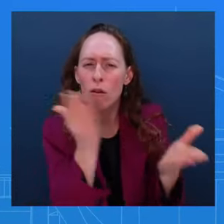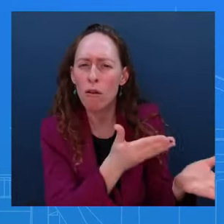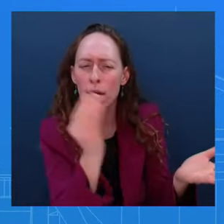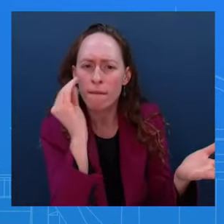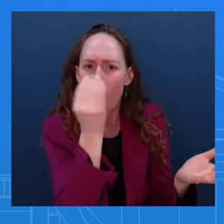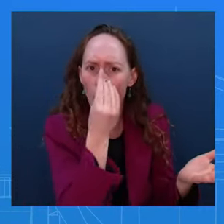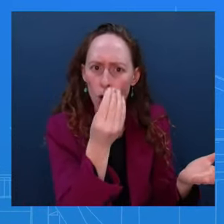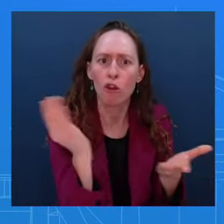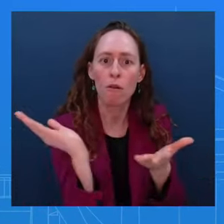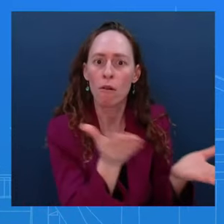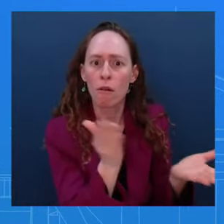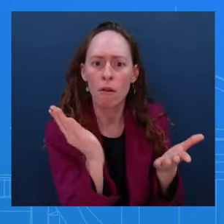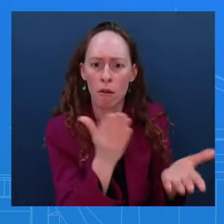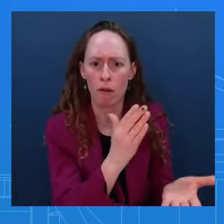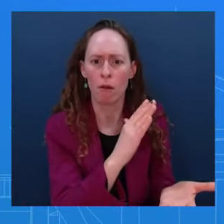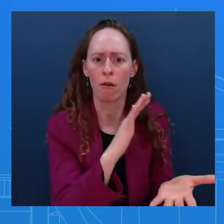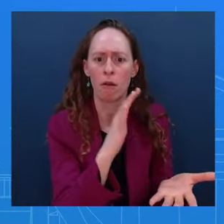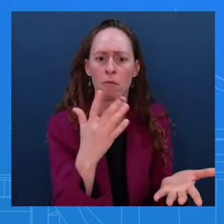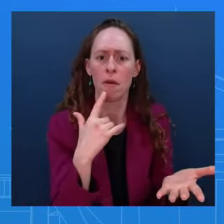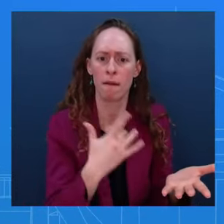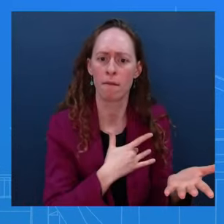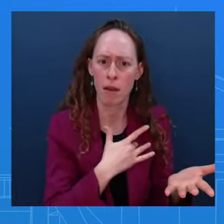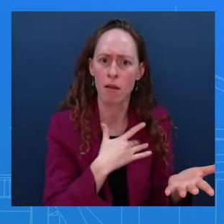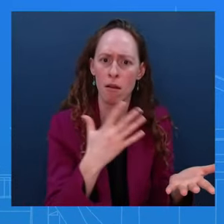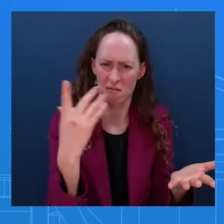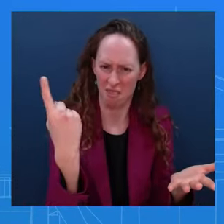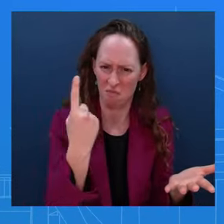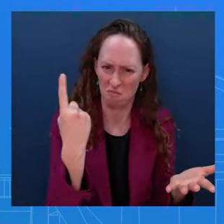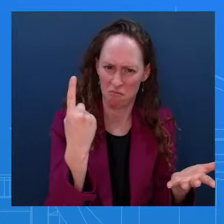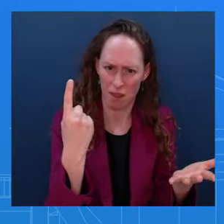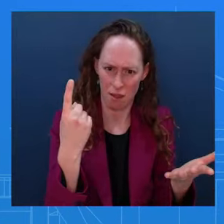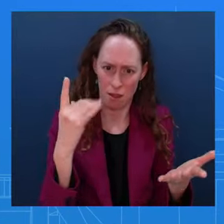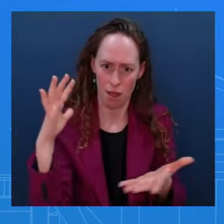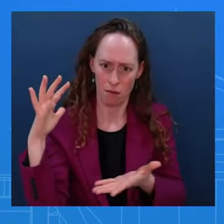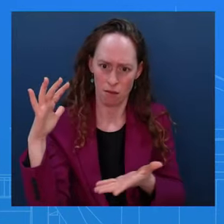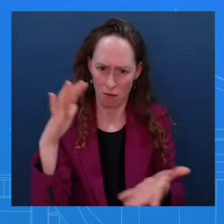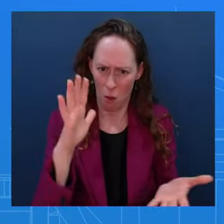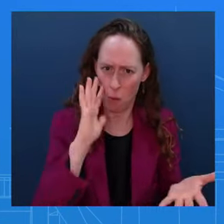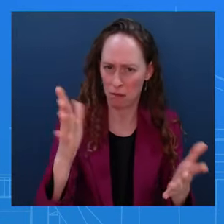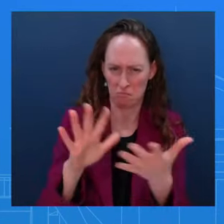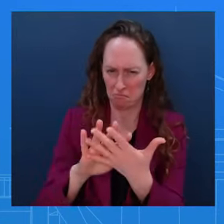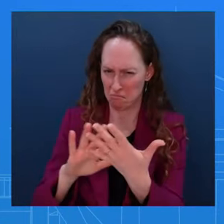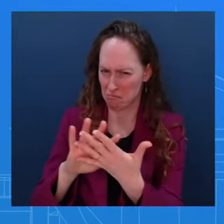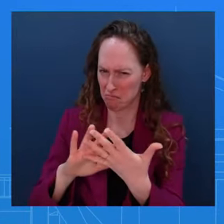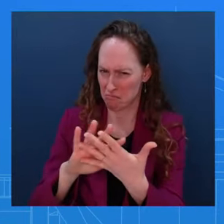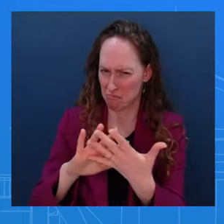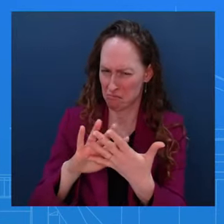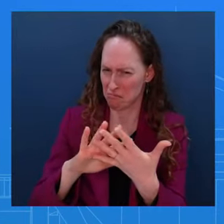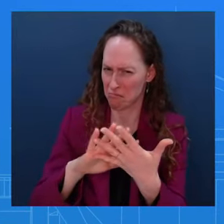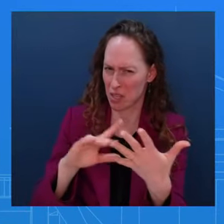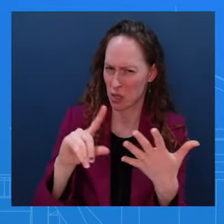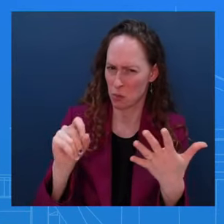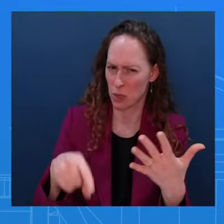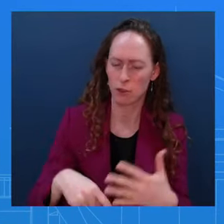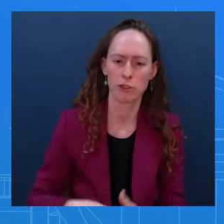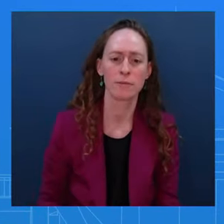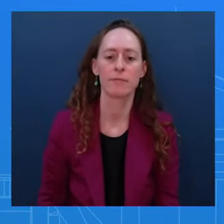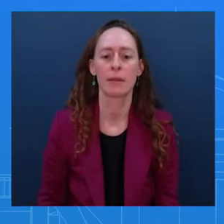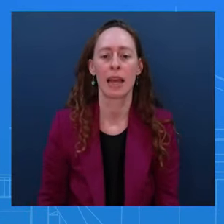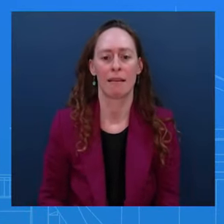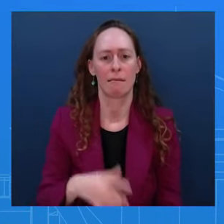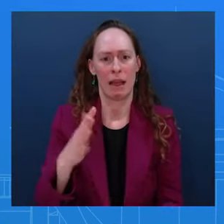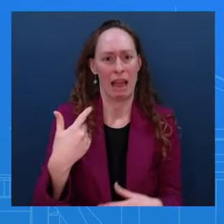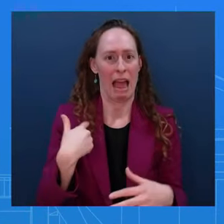do to ensure that those shipments get in? I wish I could tell you that flour is moving in, but I can't do that right now. And all I can tell you is that